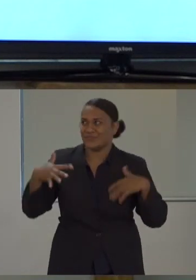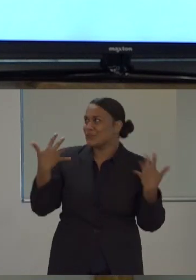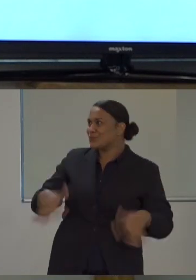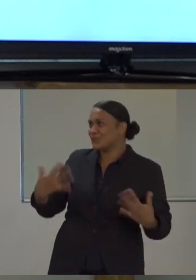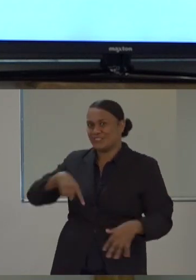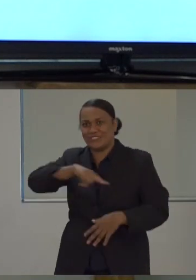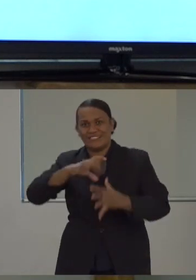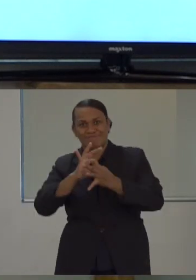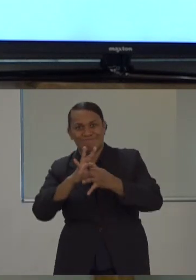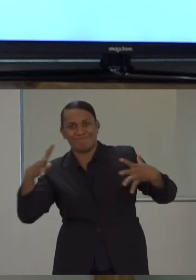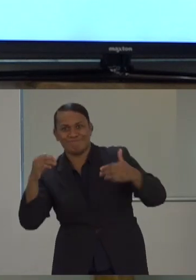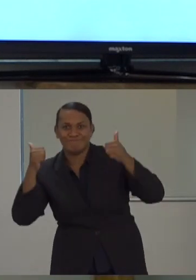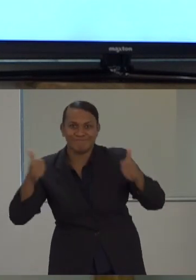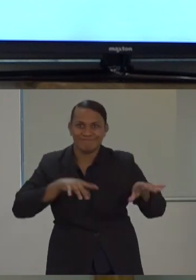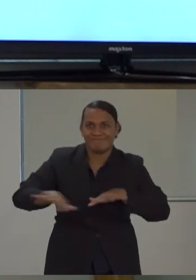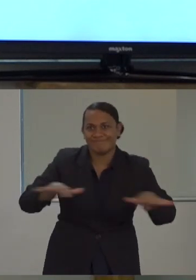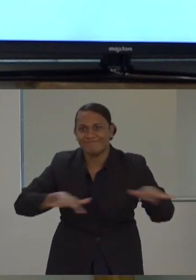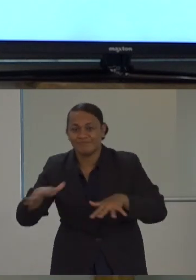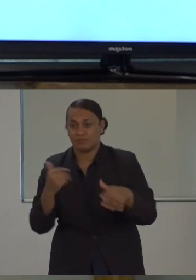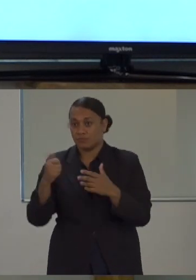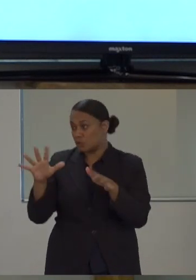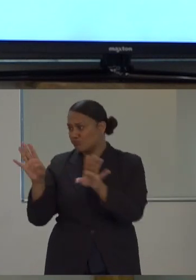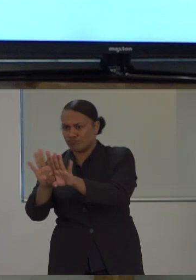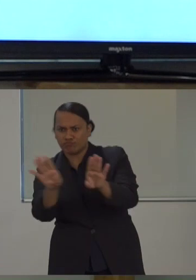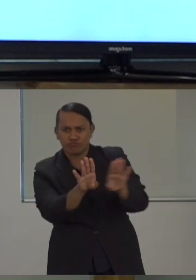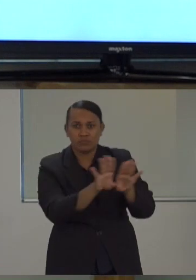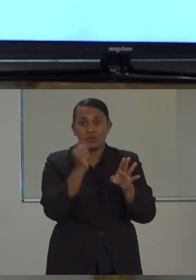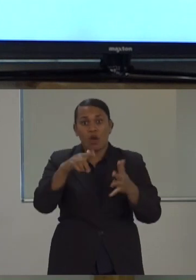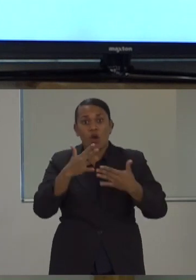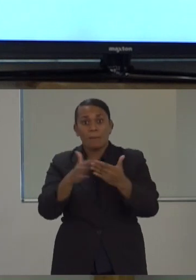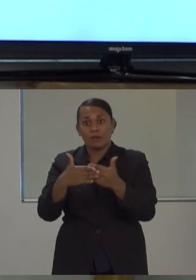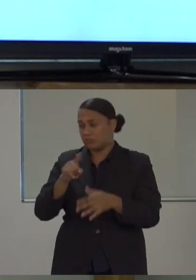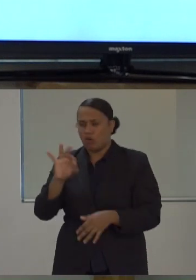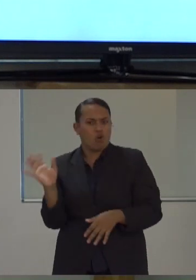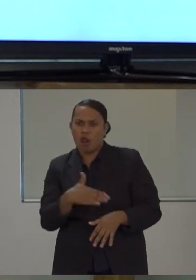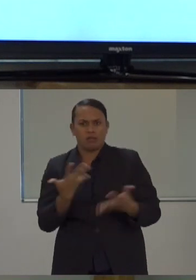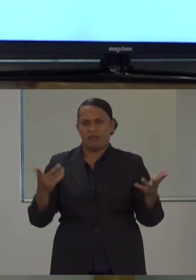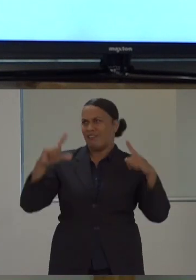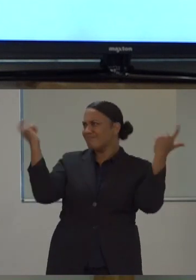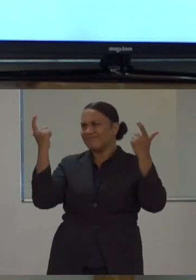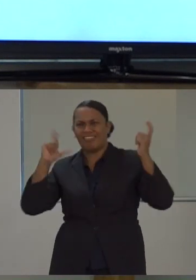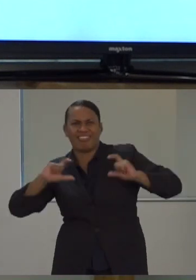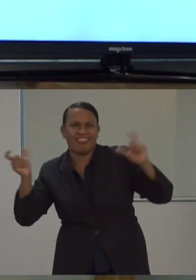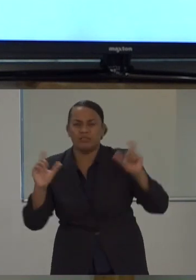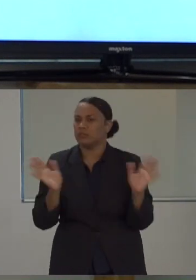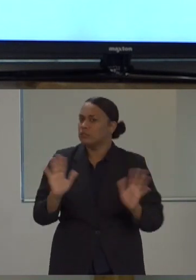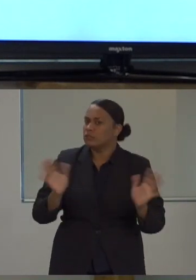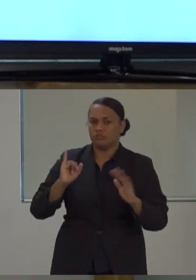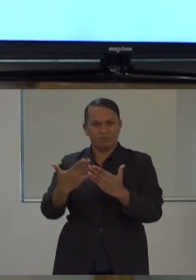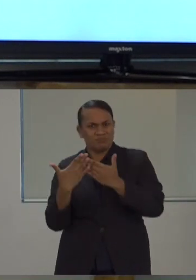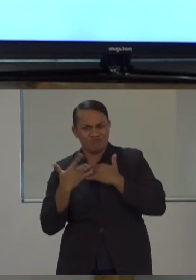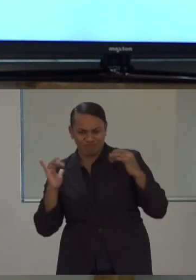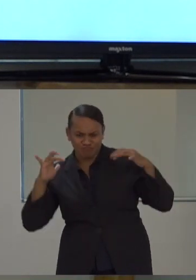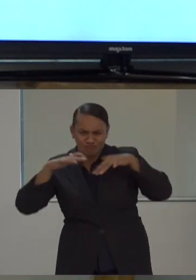lifted and the borders opening. Please, it's not a cause for celebration. It's not a cause for you to have parties and get-togethers. Please maintain